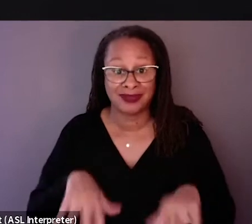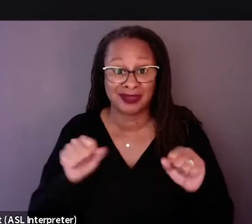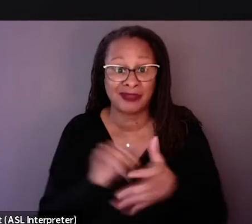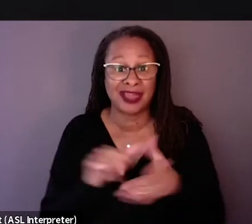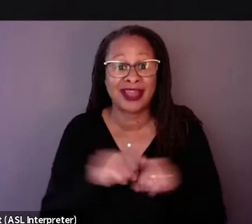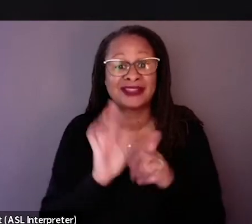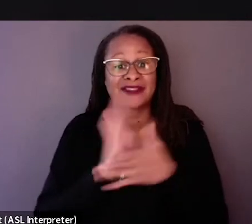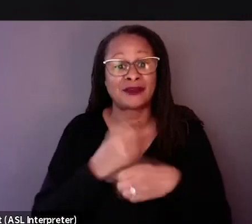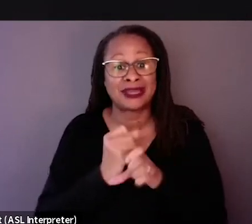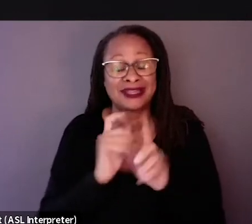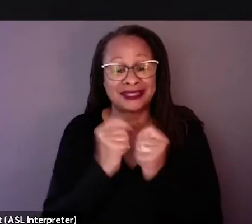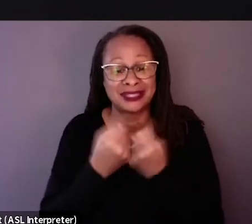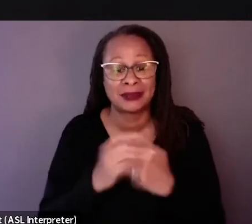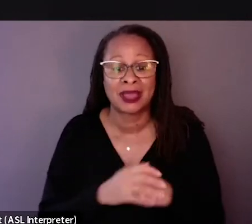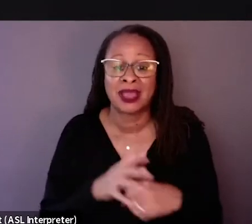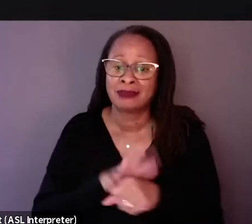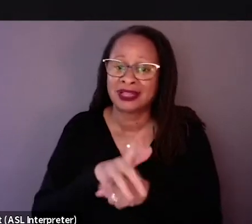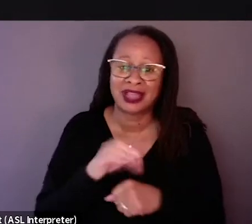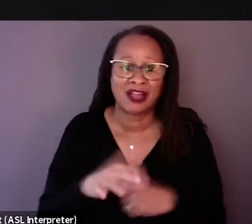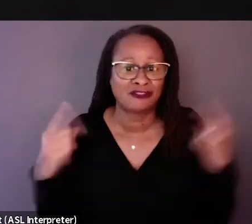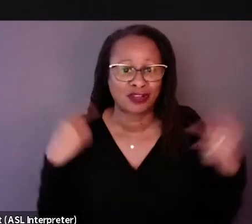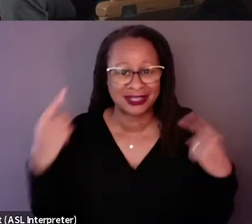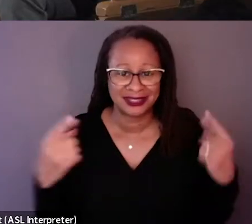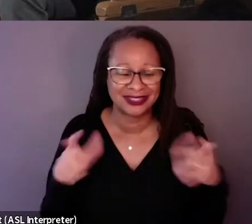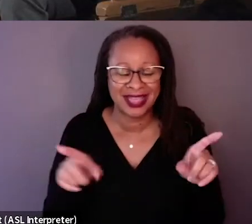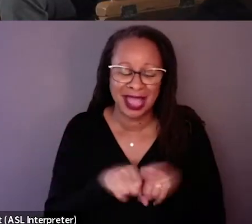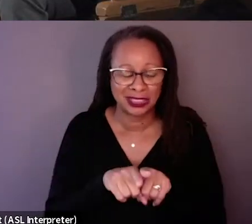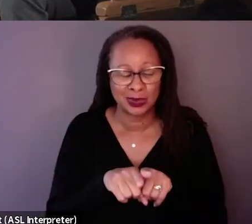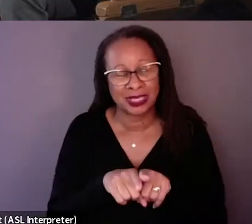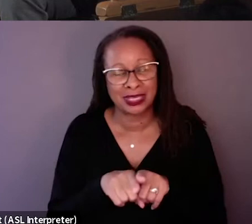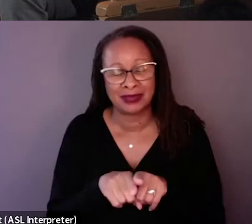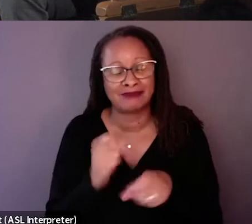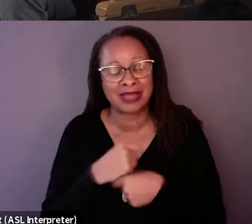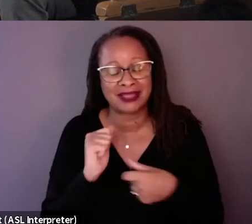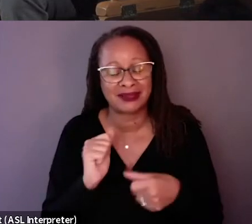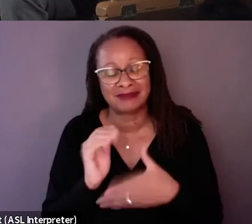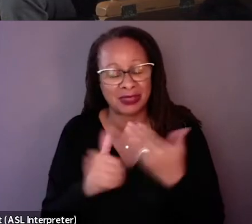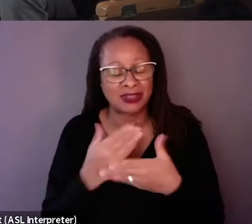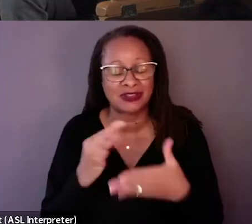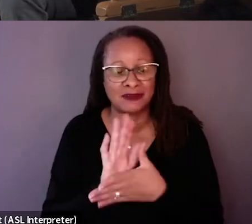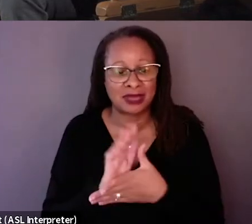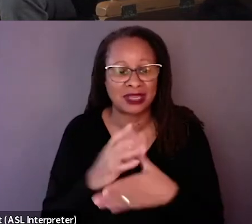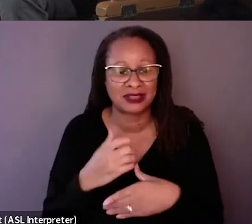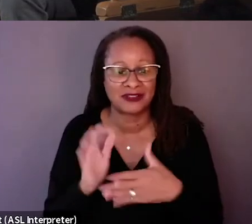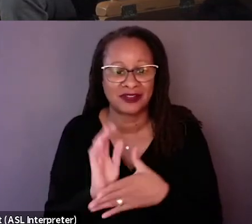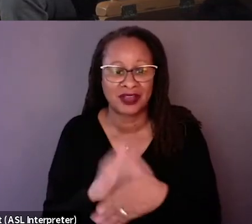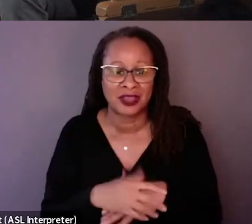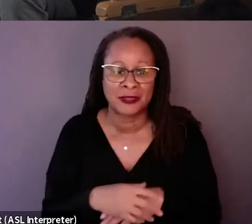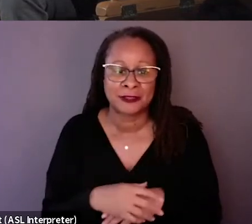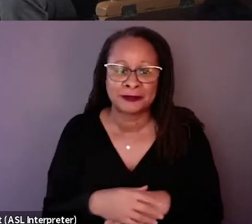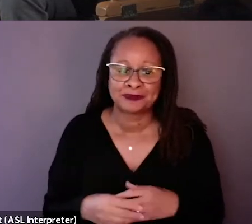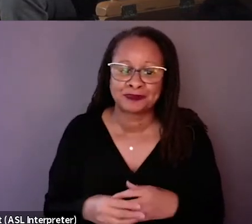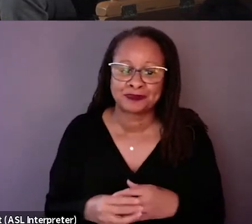filmmaking team. Plenty of absurdity in the process of making this film. Well, yeah, I mean, I love that you have your little notes, like playing a little trill of, I think